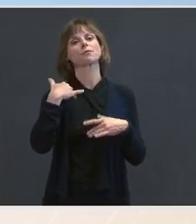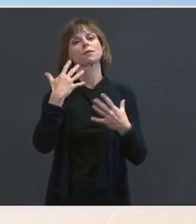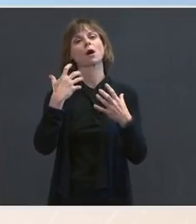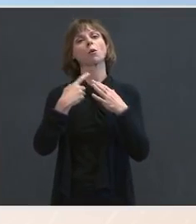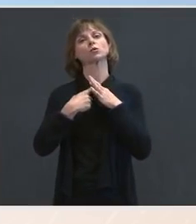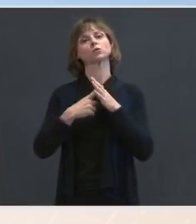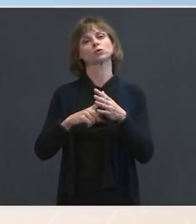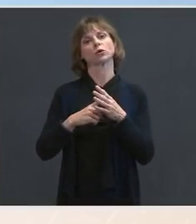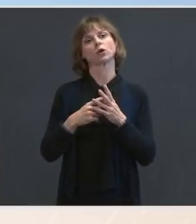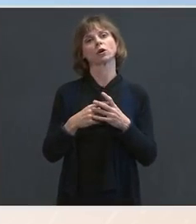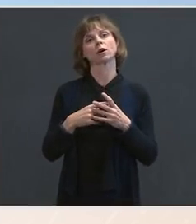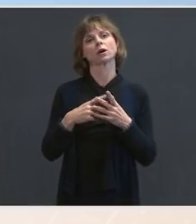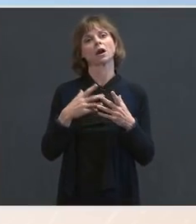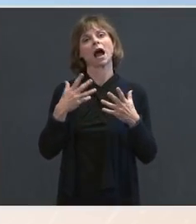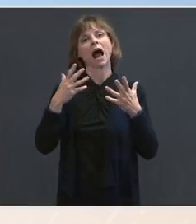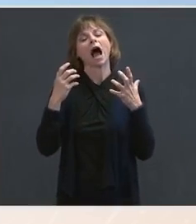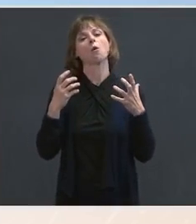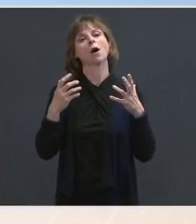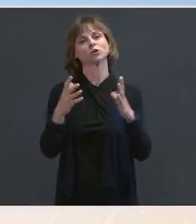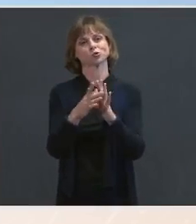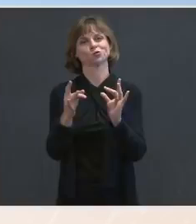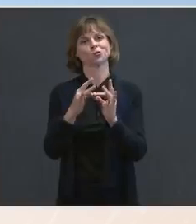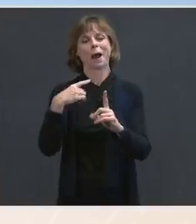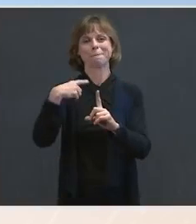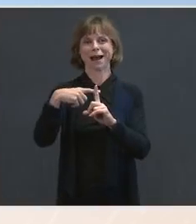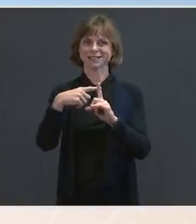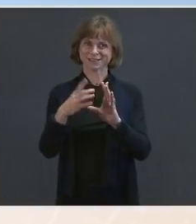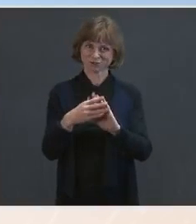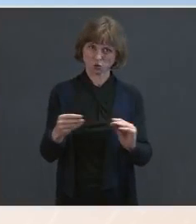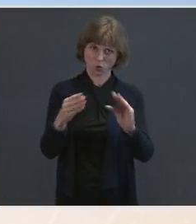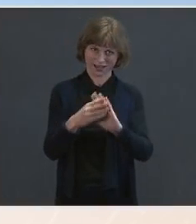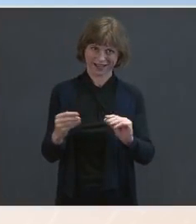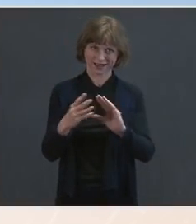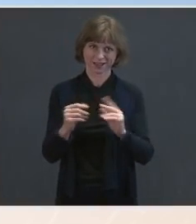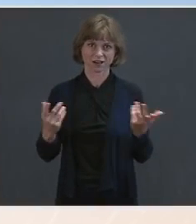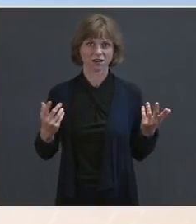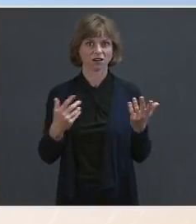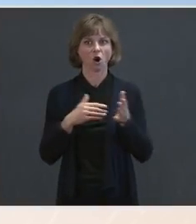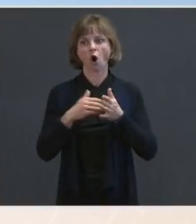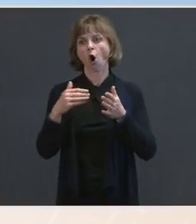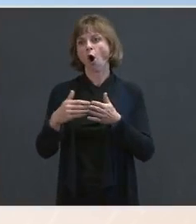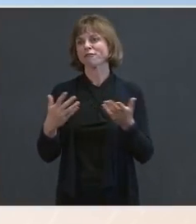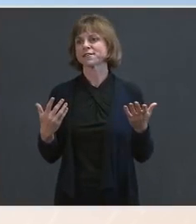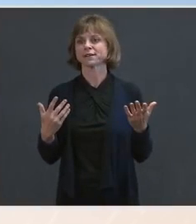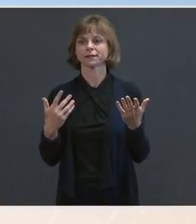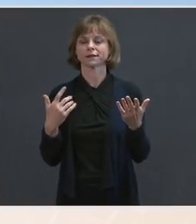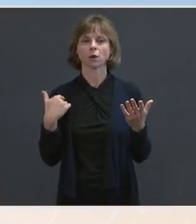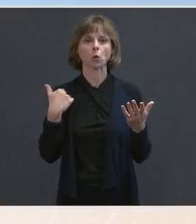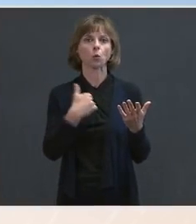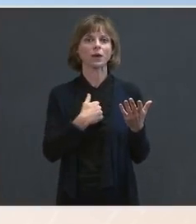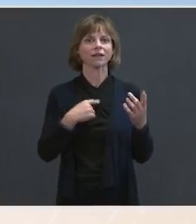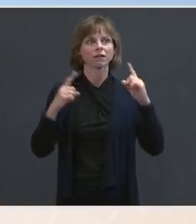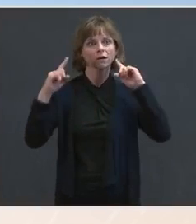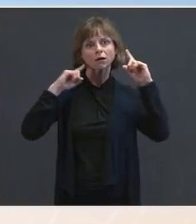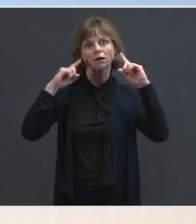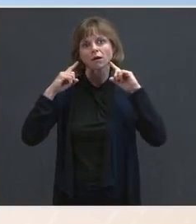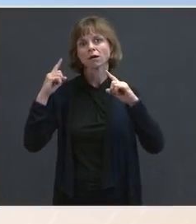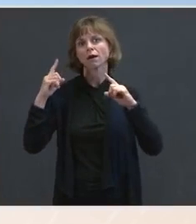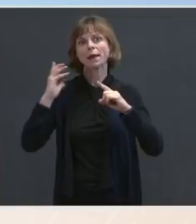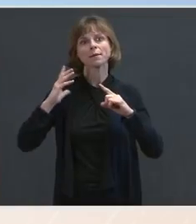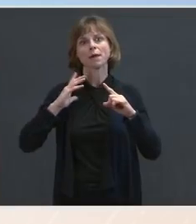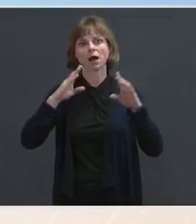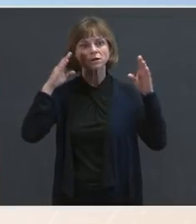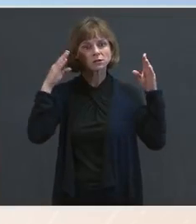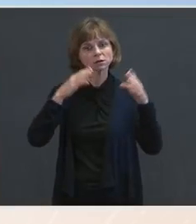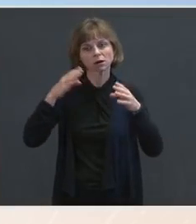I think what is a very positive story. Oftentimes you don't, at least we've not in the past been focused on good news